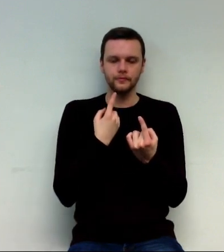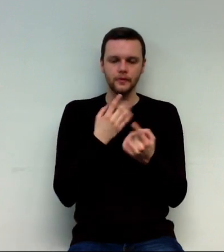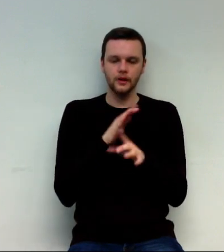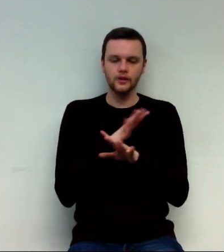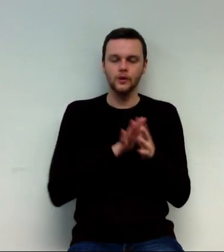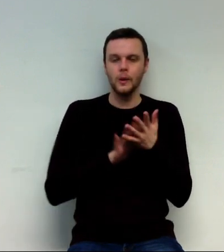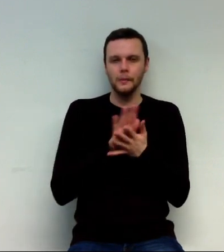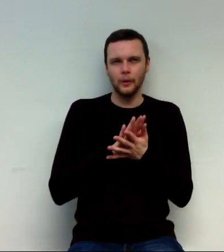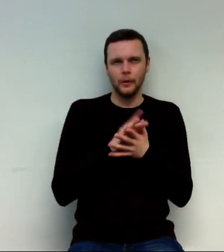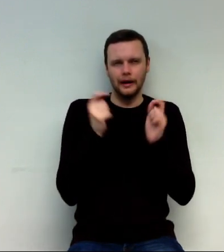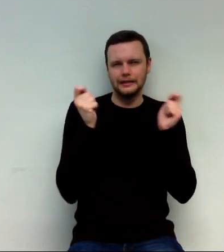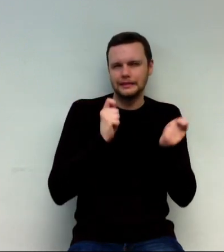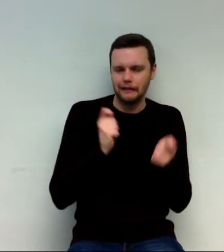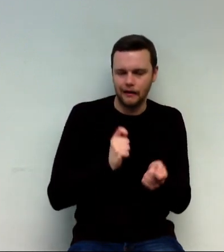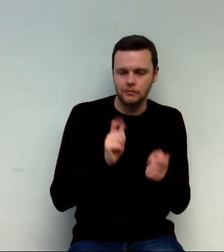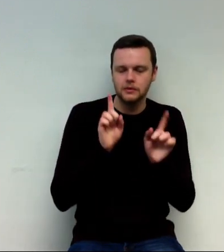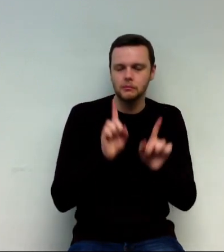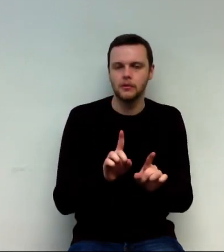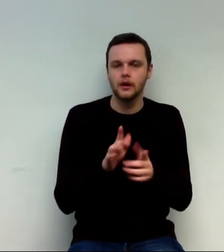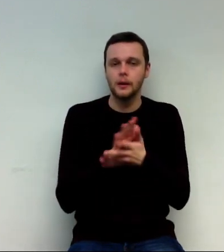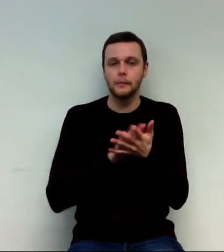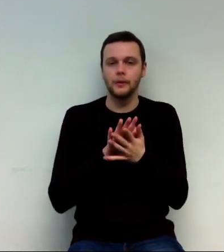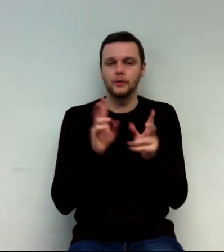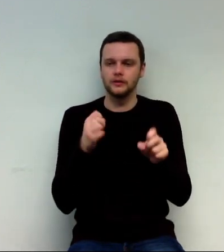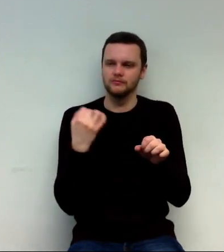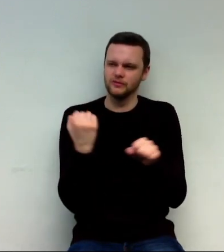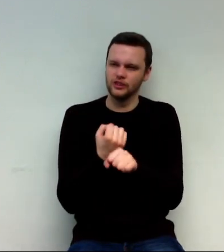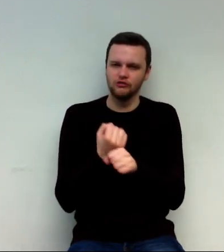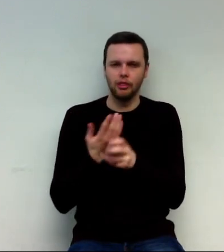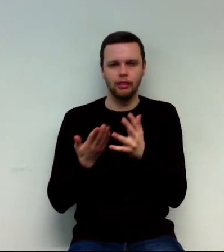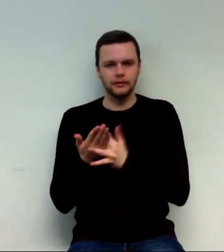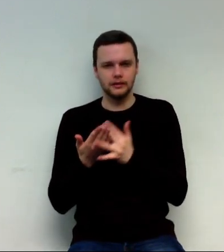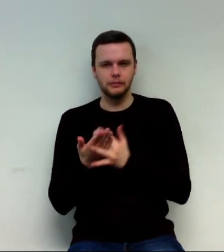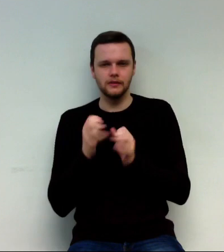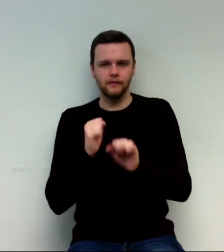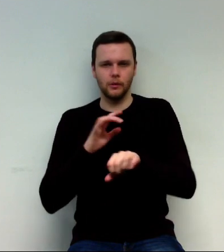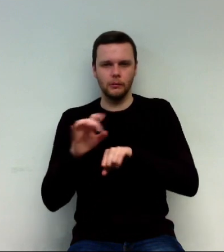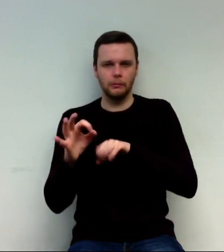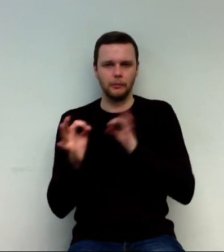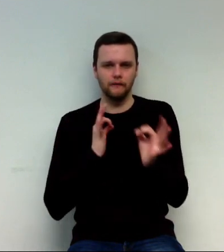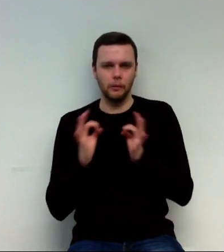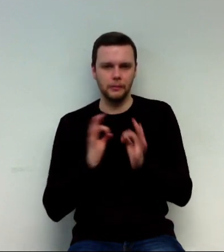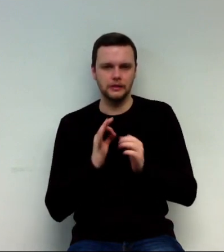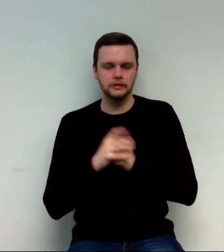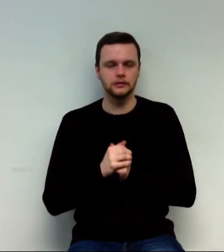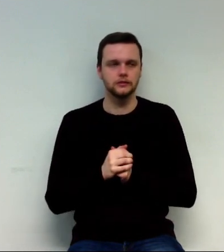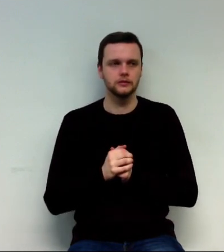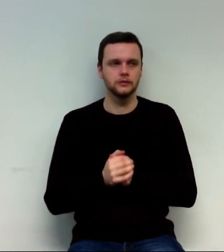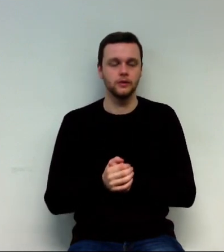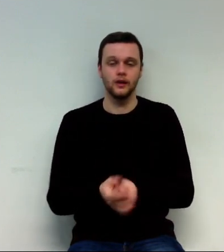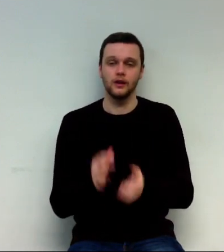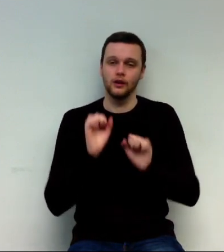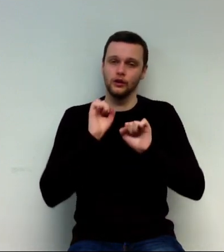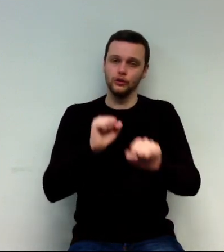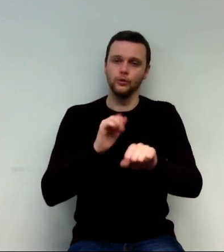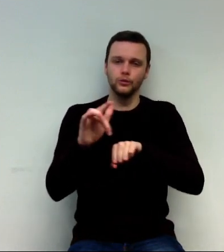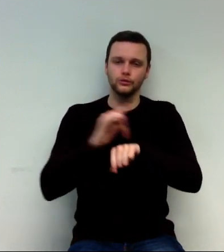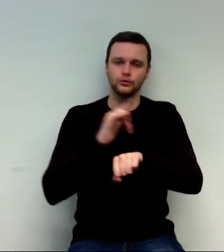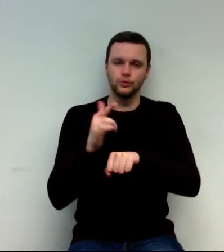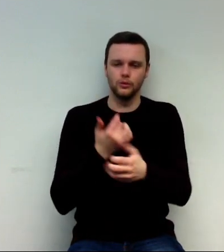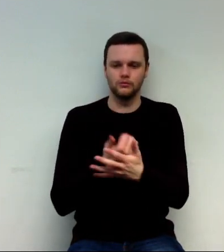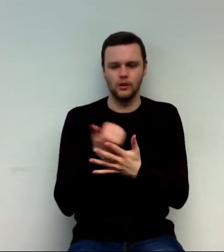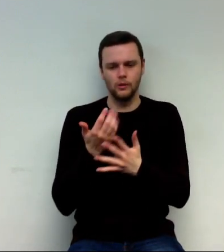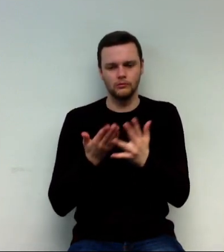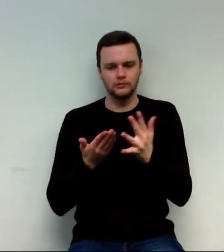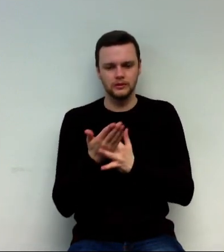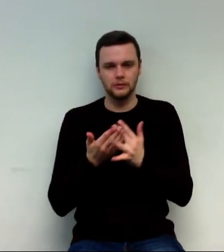about adapting your performance, but about the general accessibility of your performance. So one is about how accessible is your show for a blind or